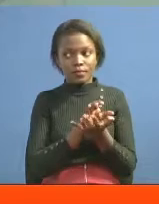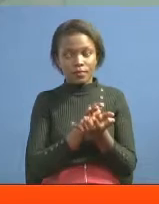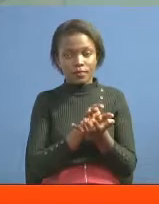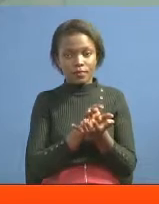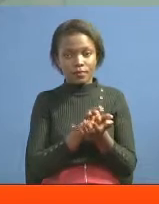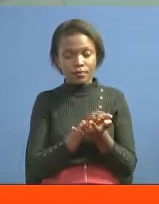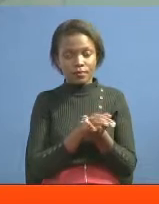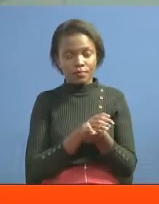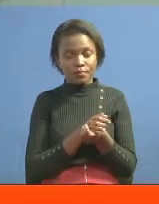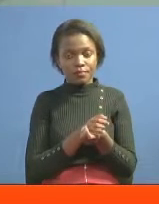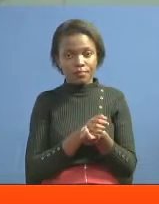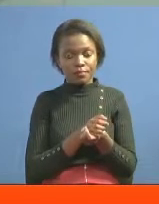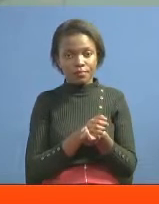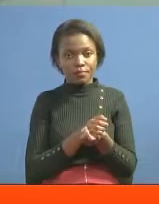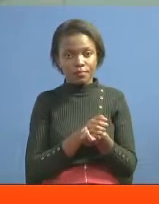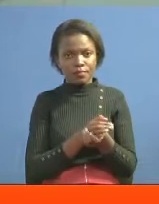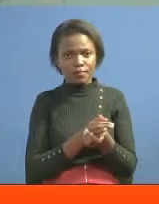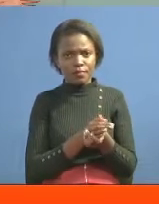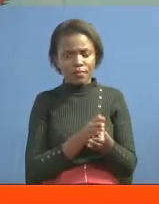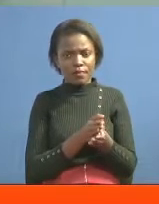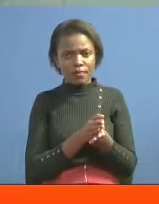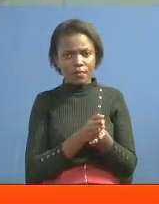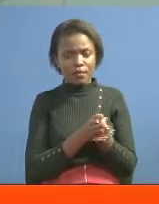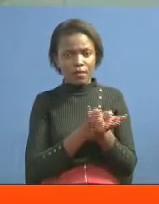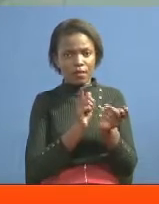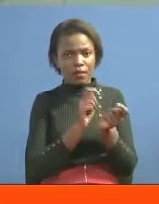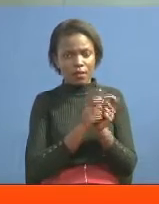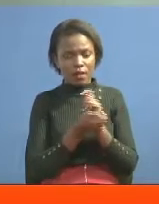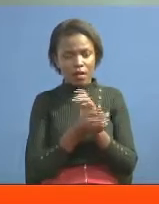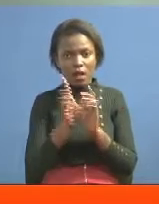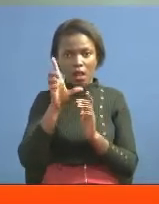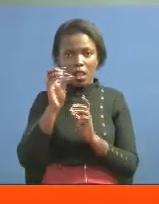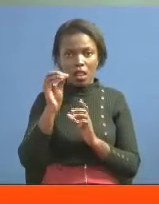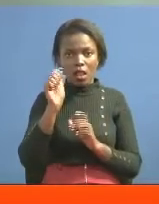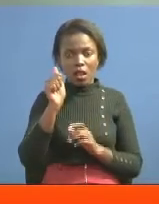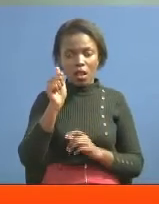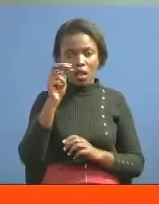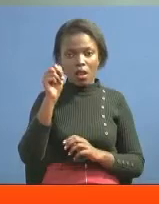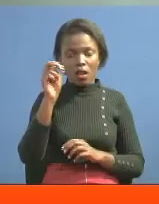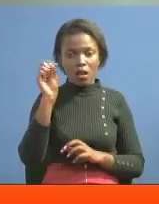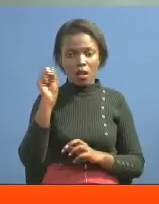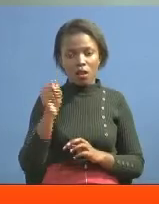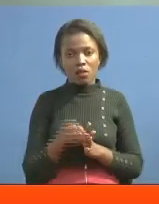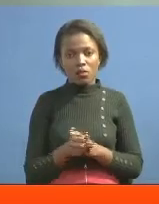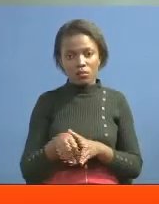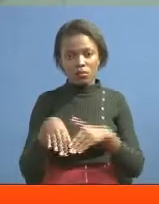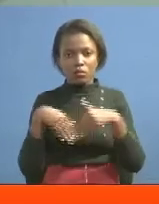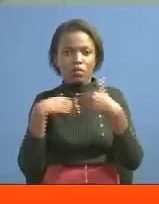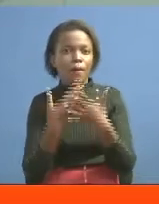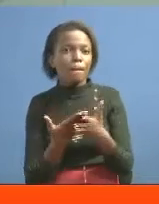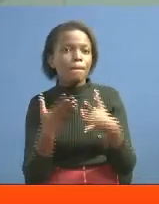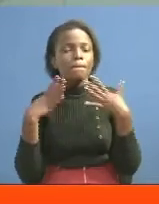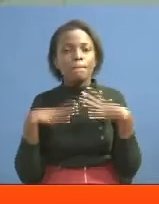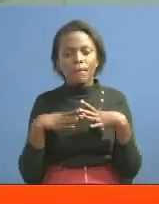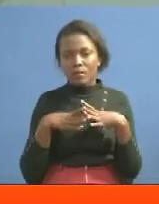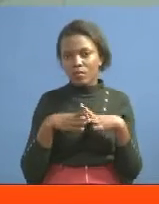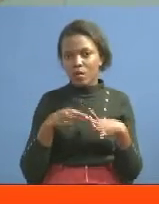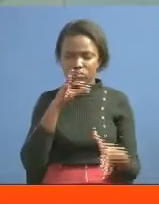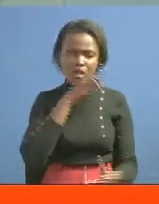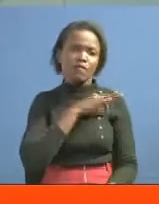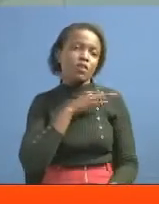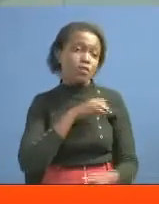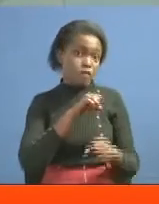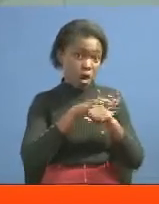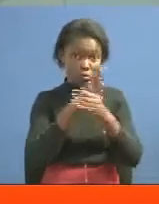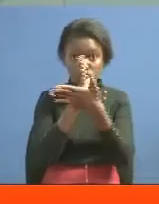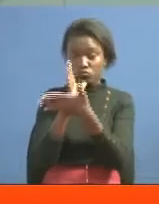offered moratoriums, and now they've had to restructure the loans that they've issued to people. Of course, that significantly affects their profit. Just 2